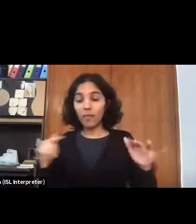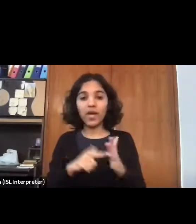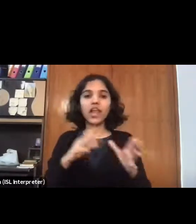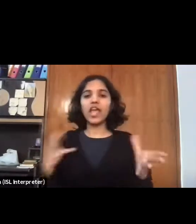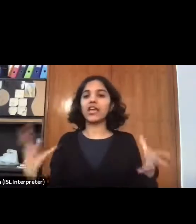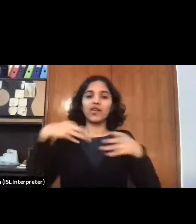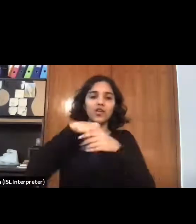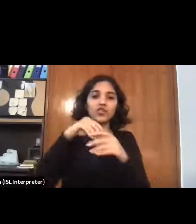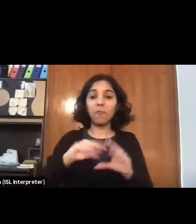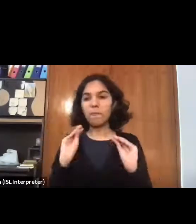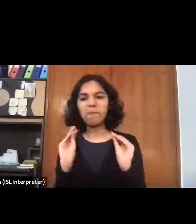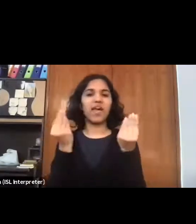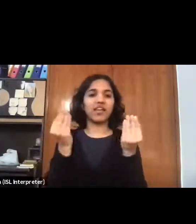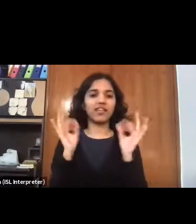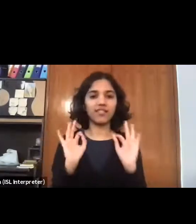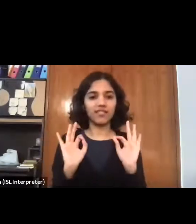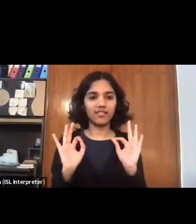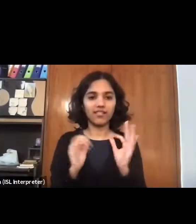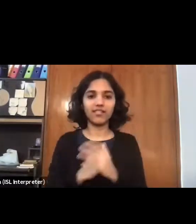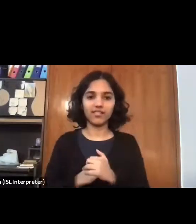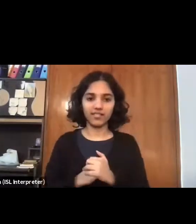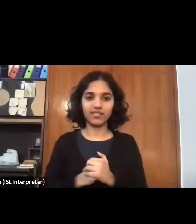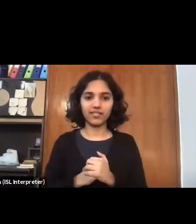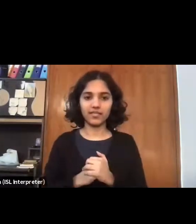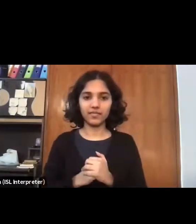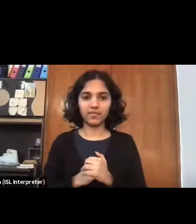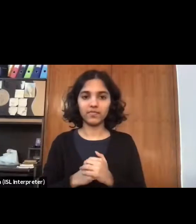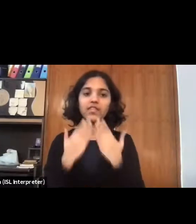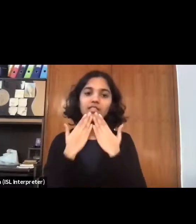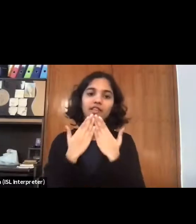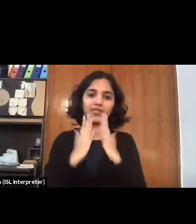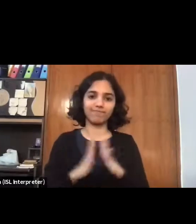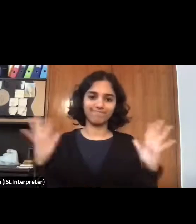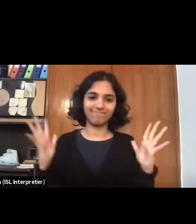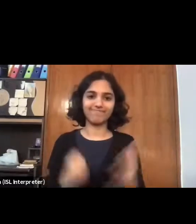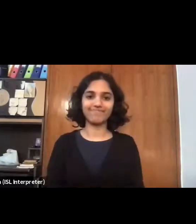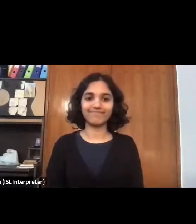normal is a much better normal. Thank you so much.